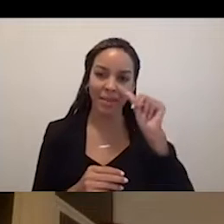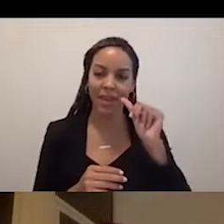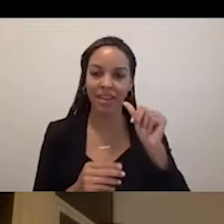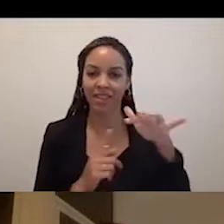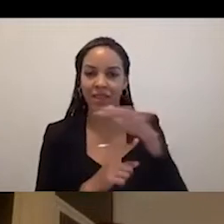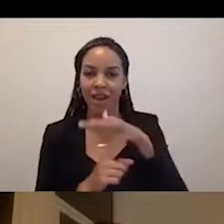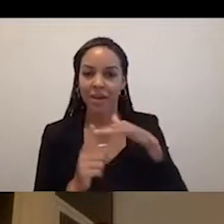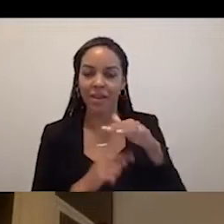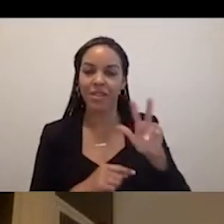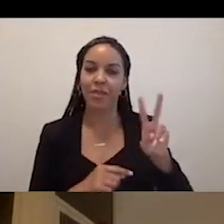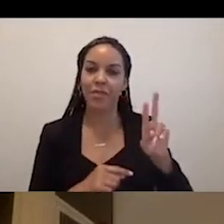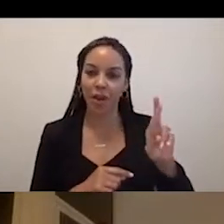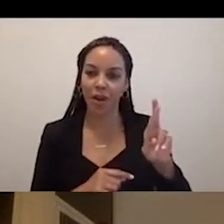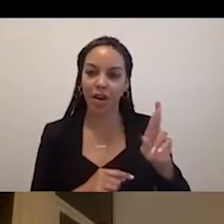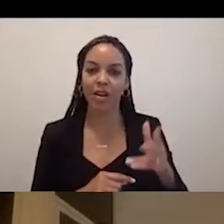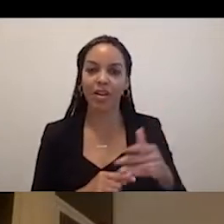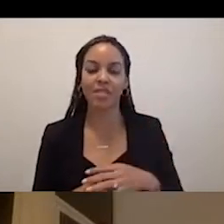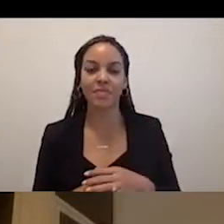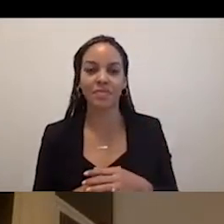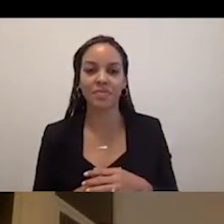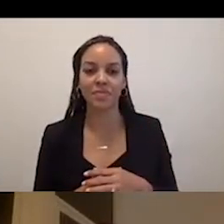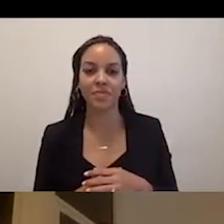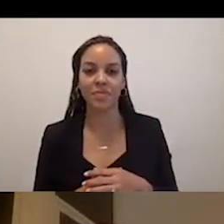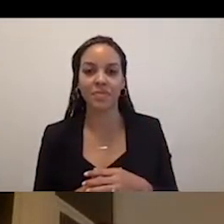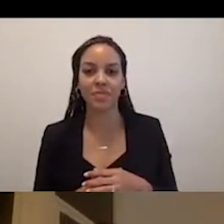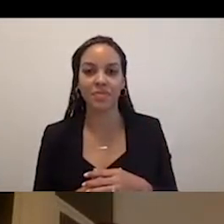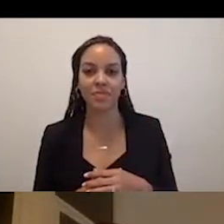experiments. Similarly, this is next one.